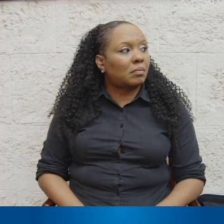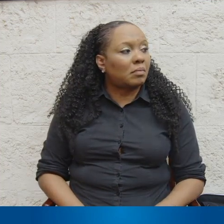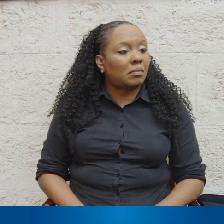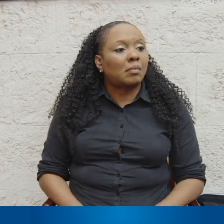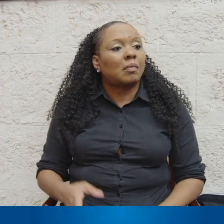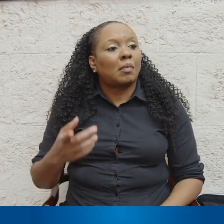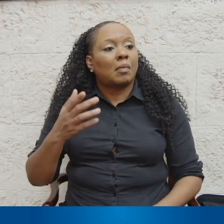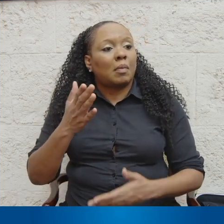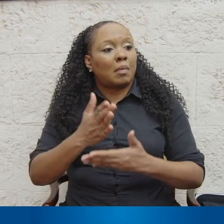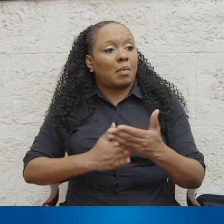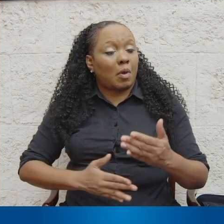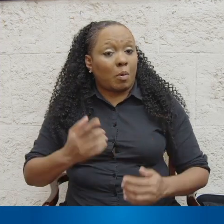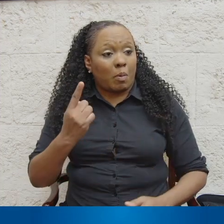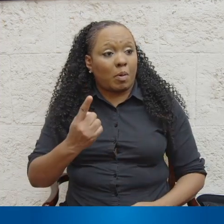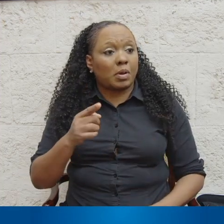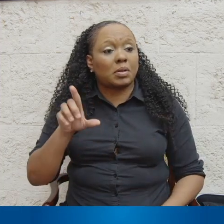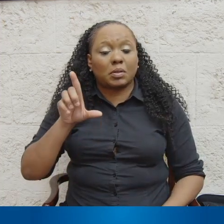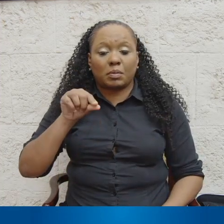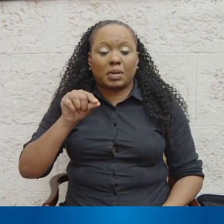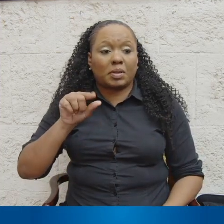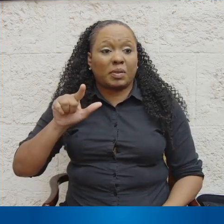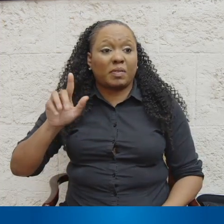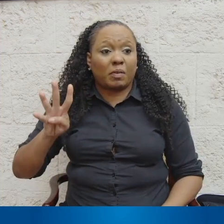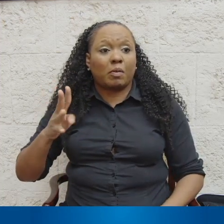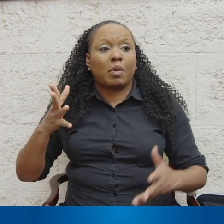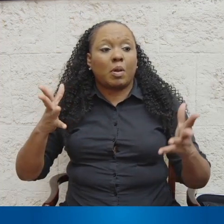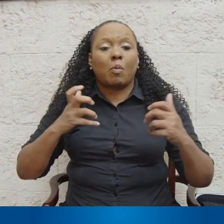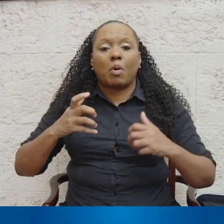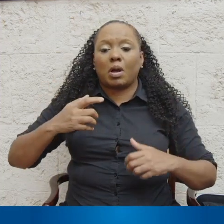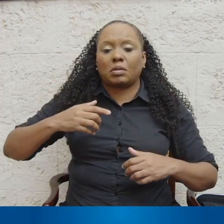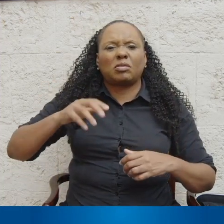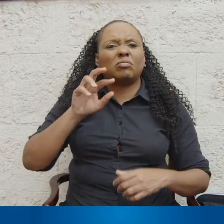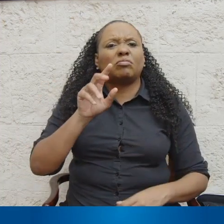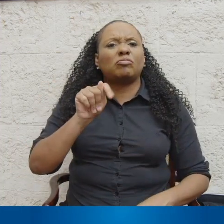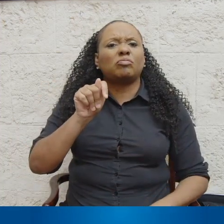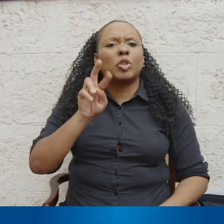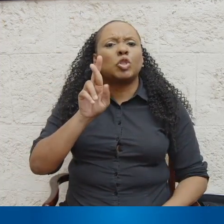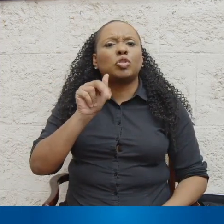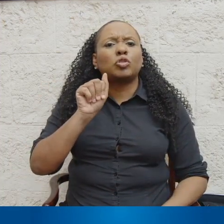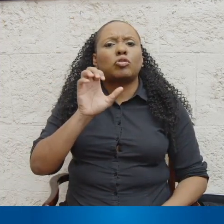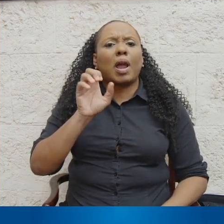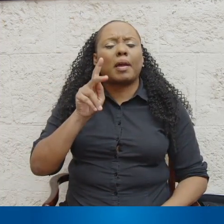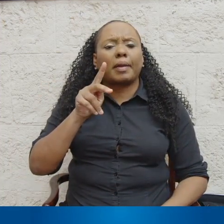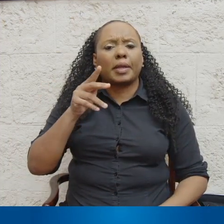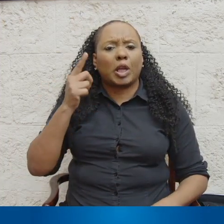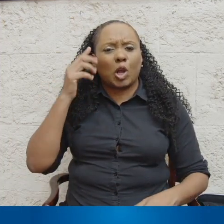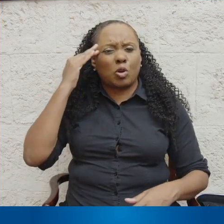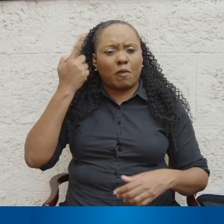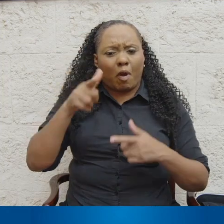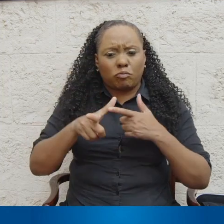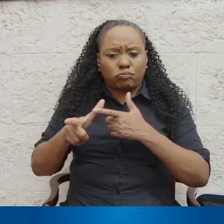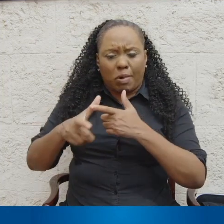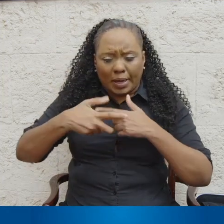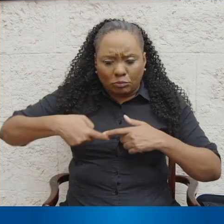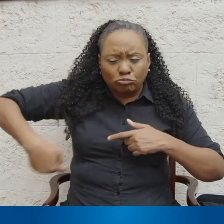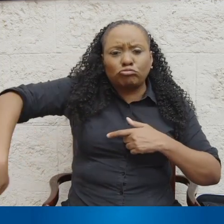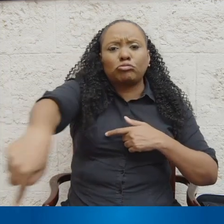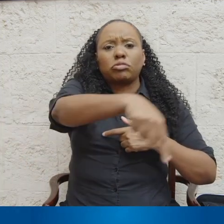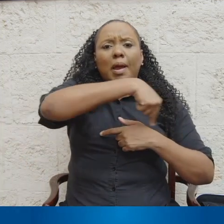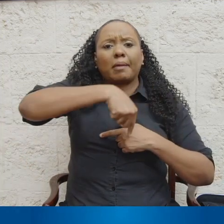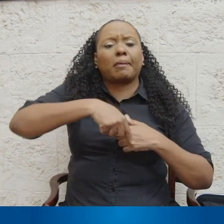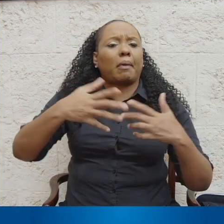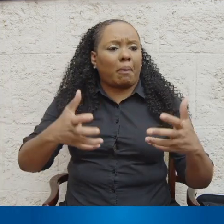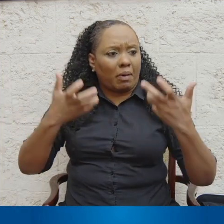phase one, 2024, which will be the track. And thereafter, we're looking to do phase two, which will be the actual construction